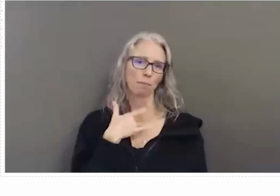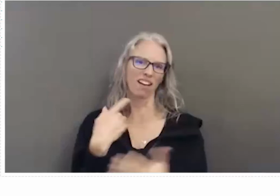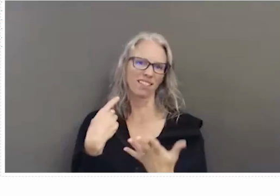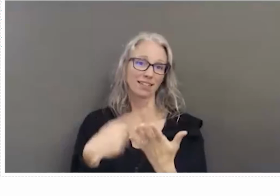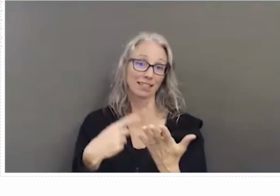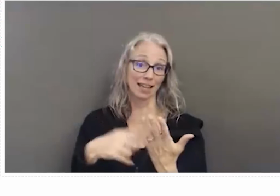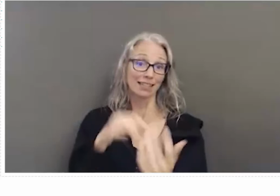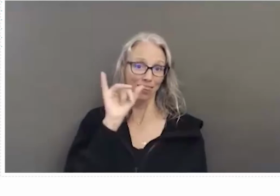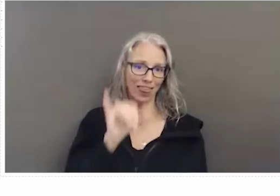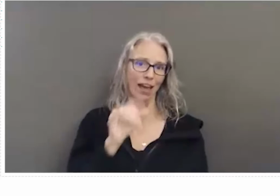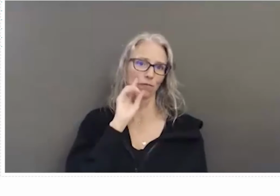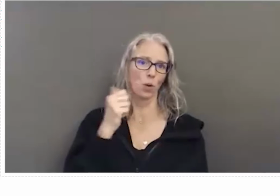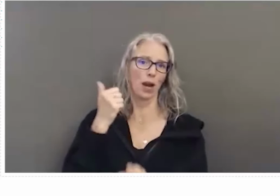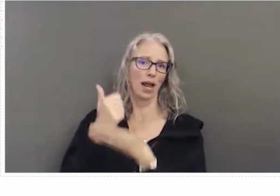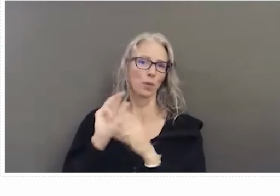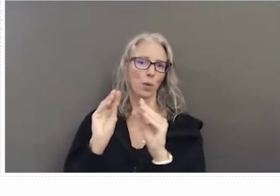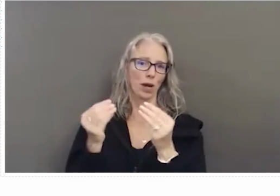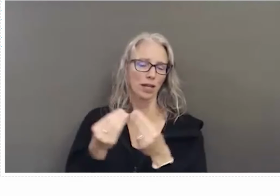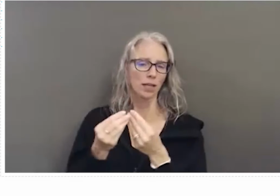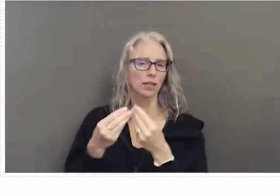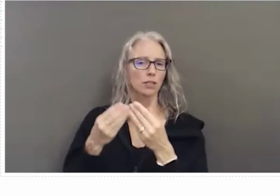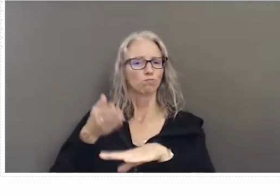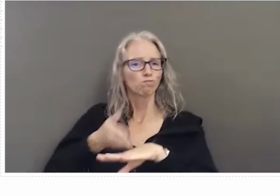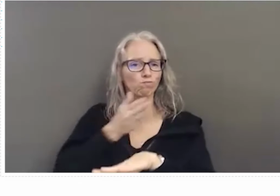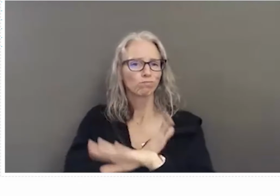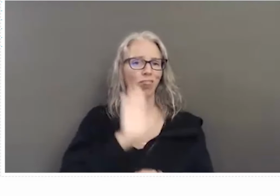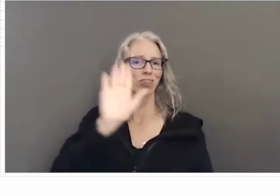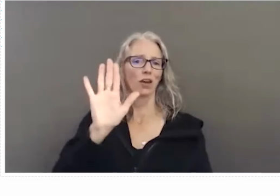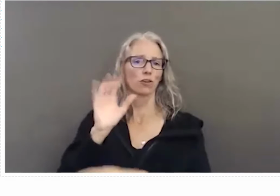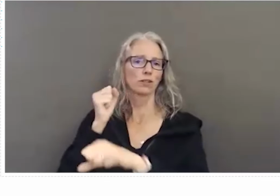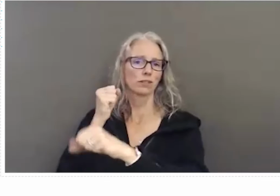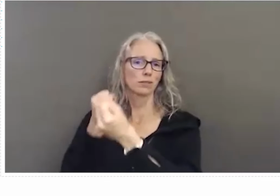Yeah, I love that. And I really appreciate this idea of